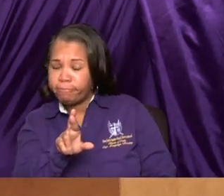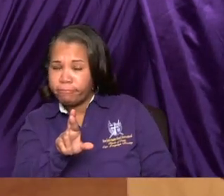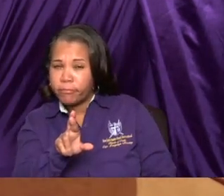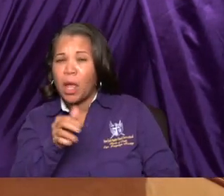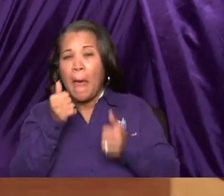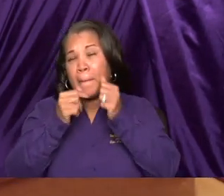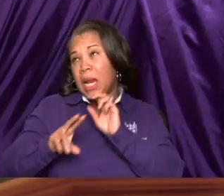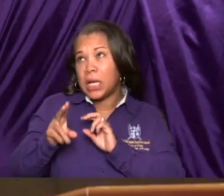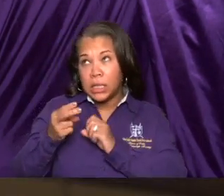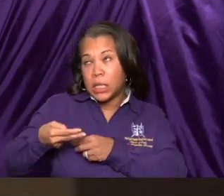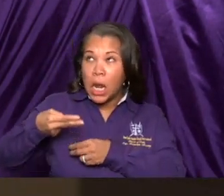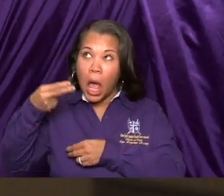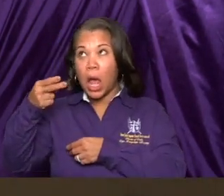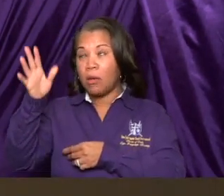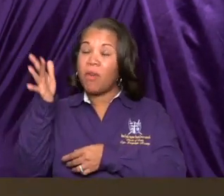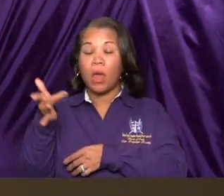blessed and highly favored.